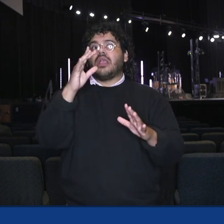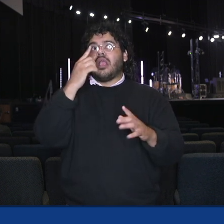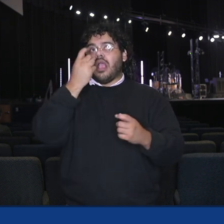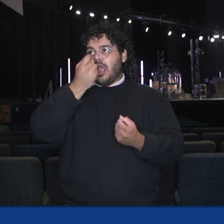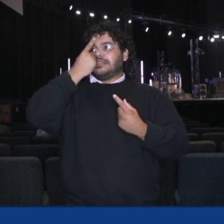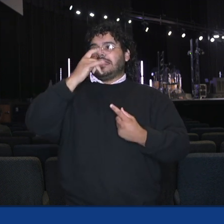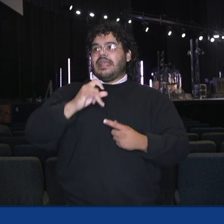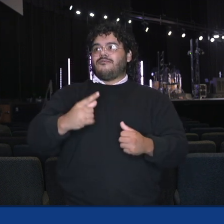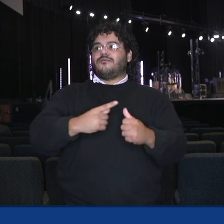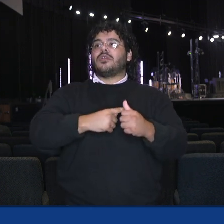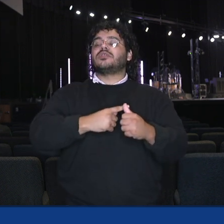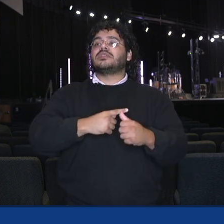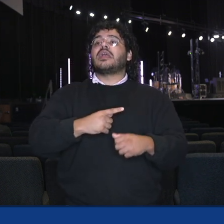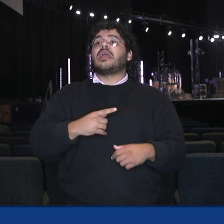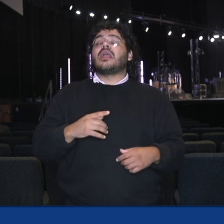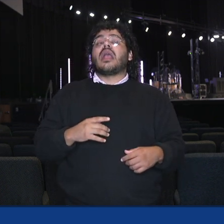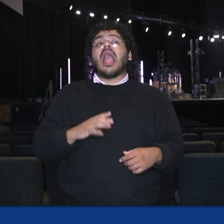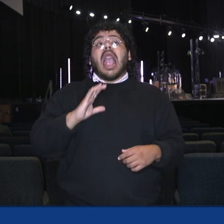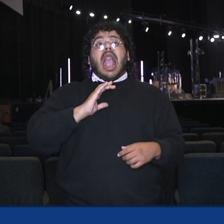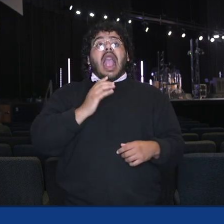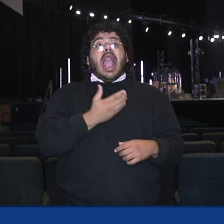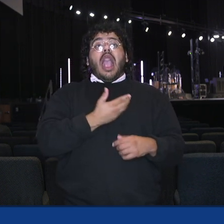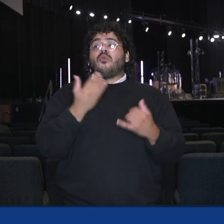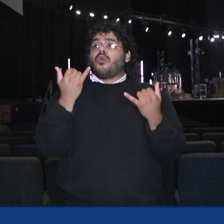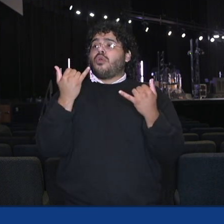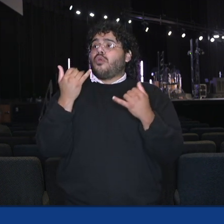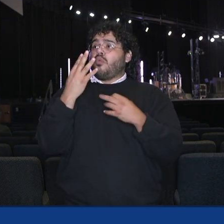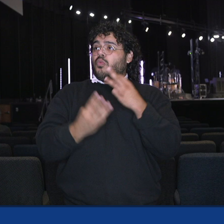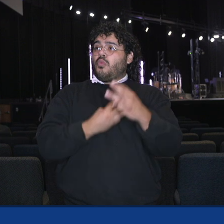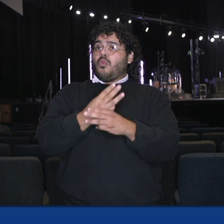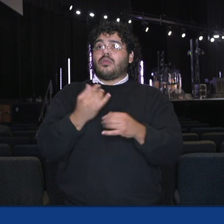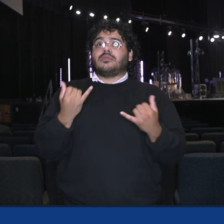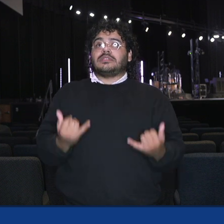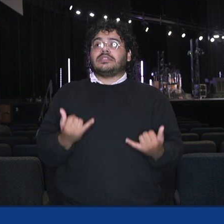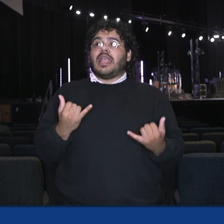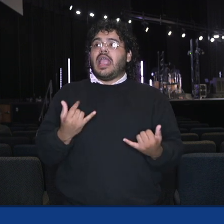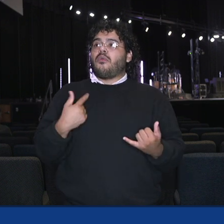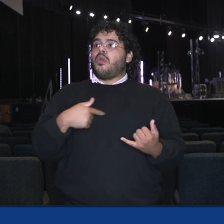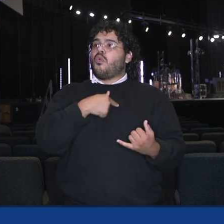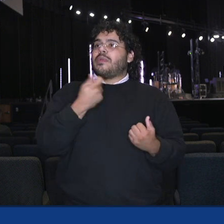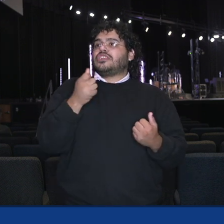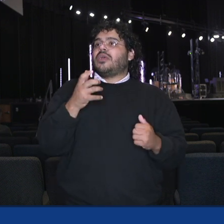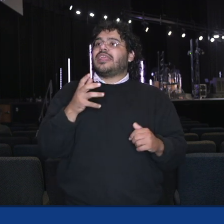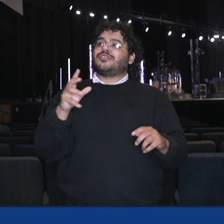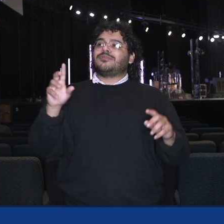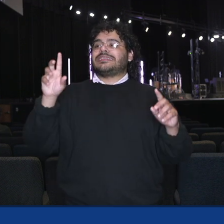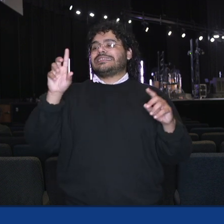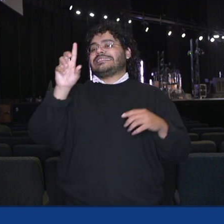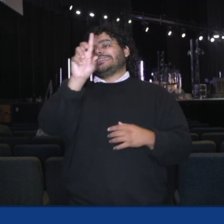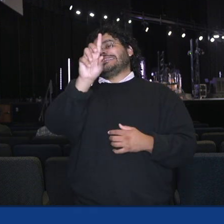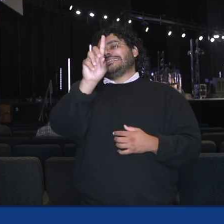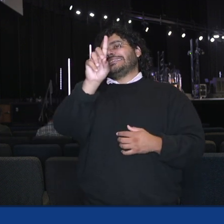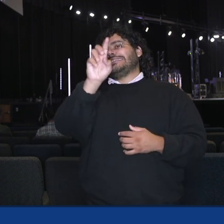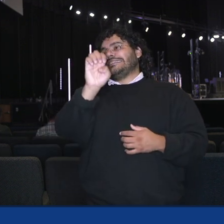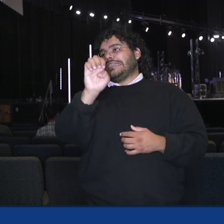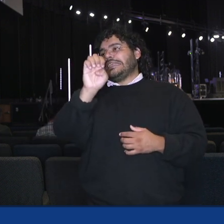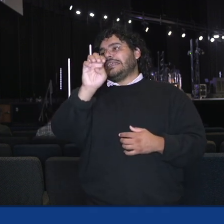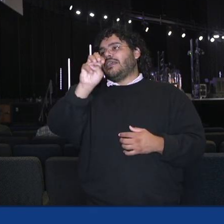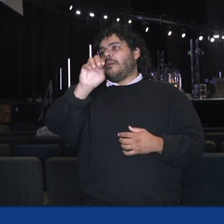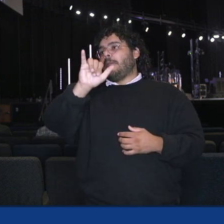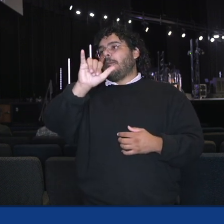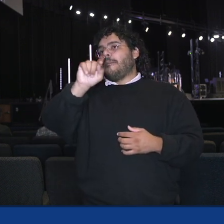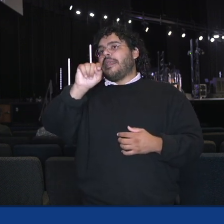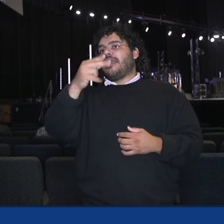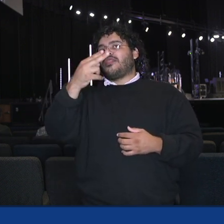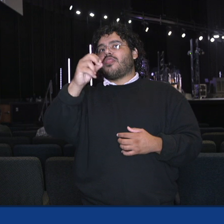In our post-Enlightenment world, we tend to demythologize everything, right? So it's like, think about it. What you believe to be